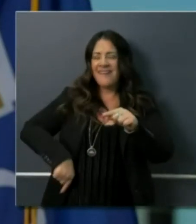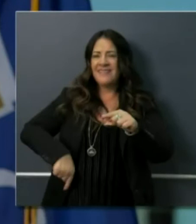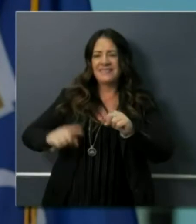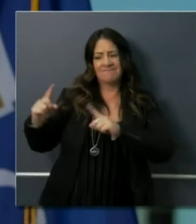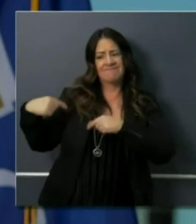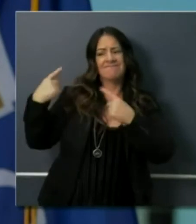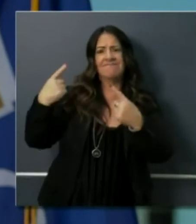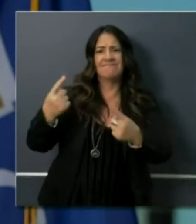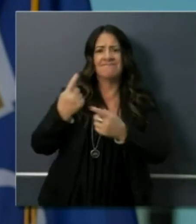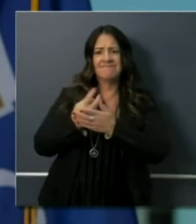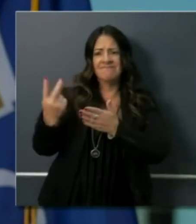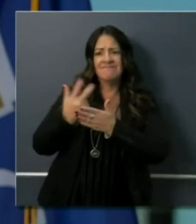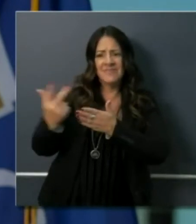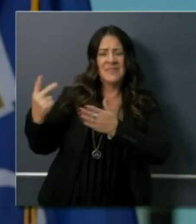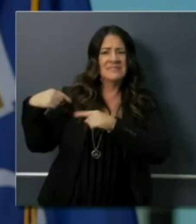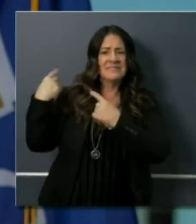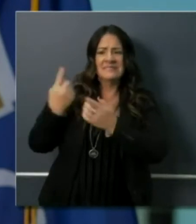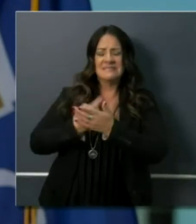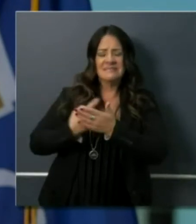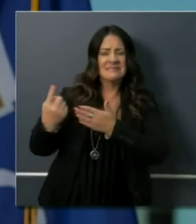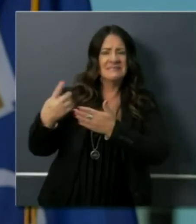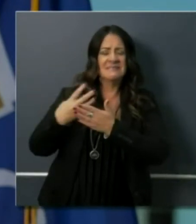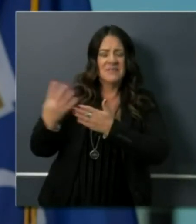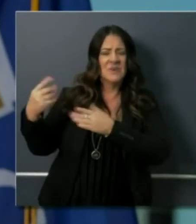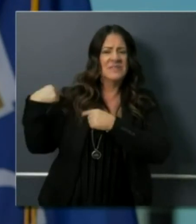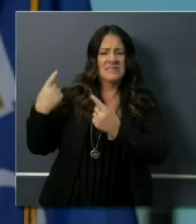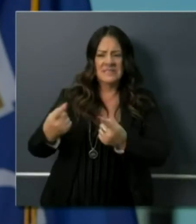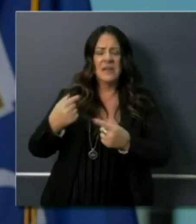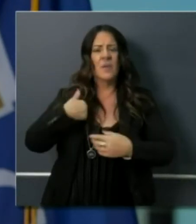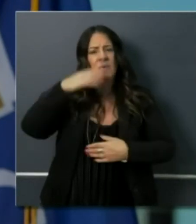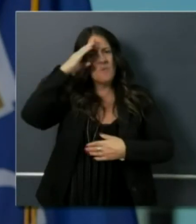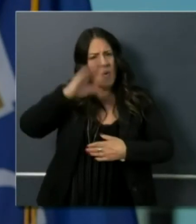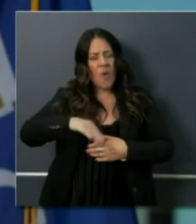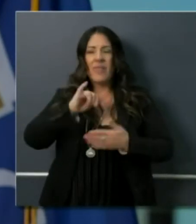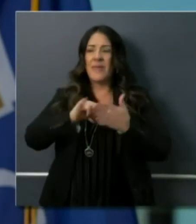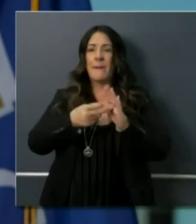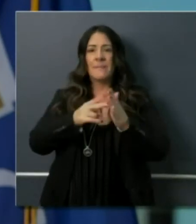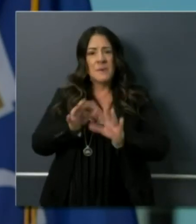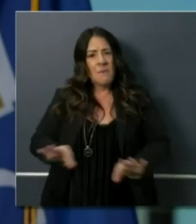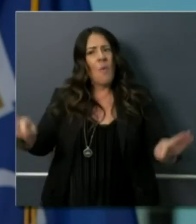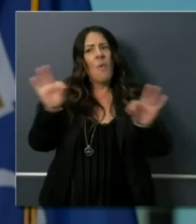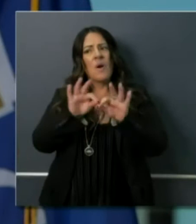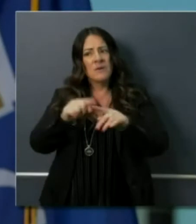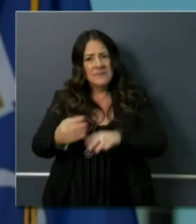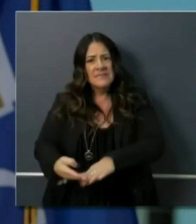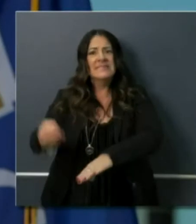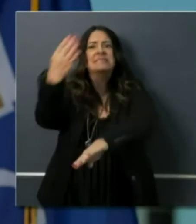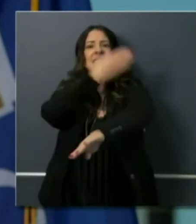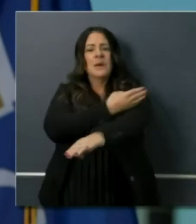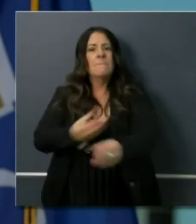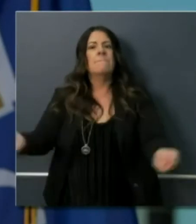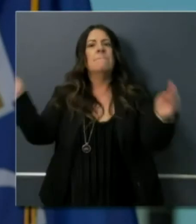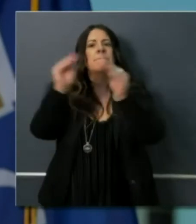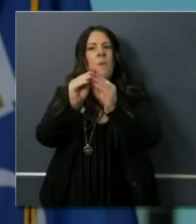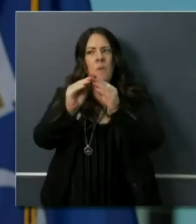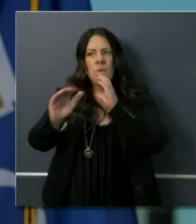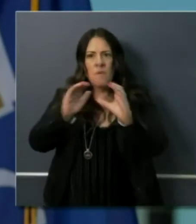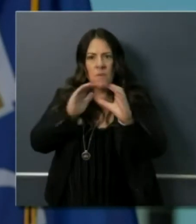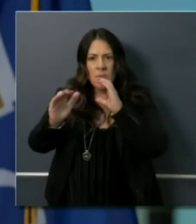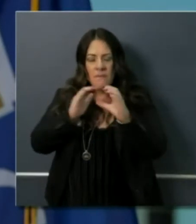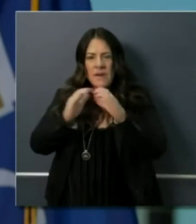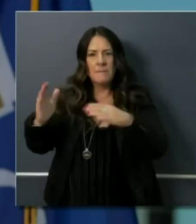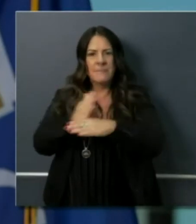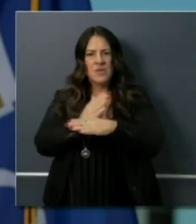weeks is distressing to many, and we want to make sure that we increase communication so families are not in the dark on what's happening.